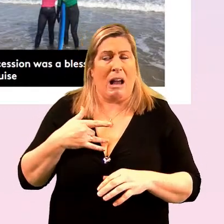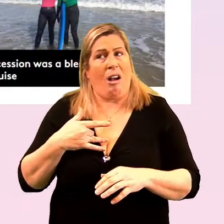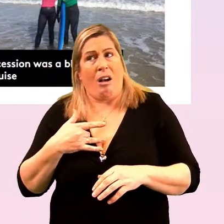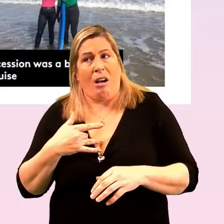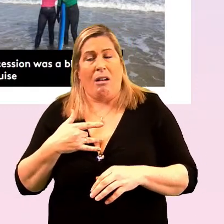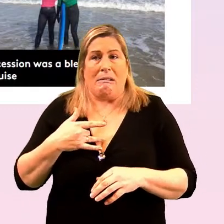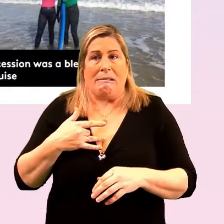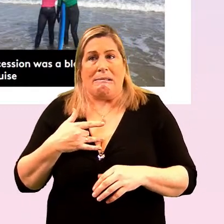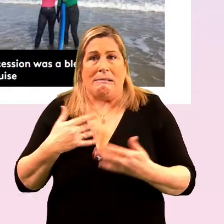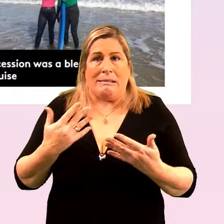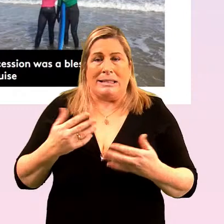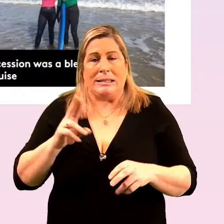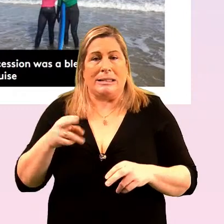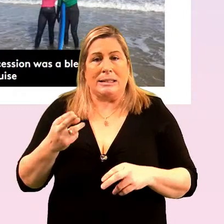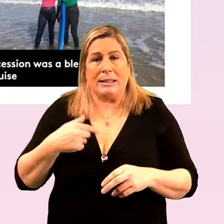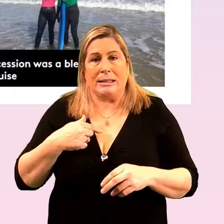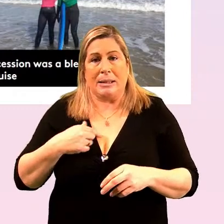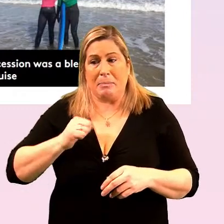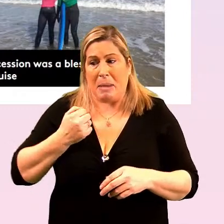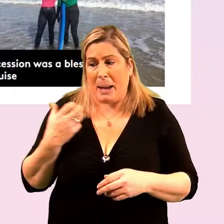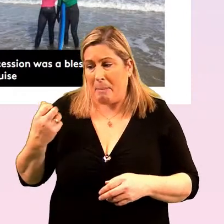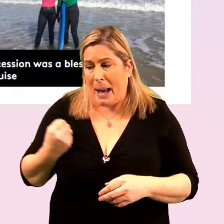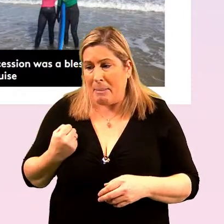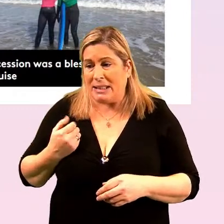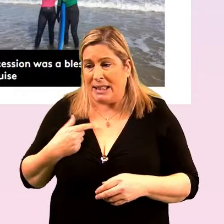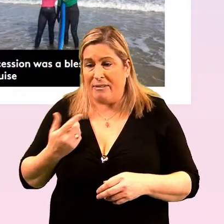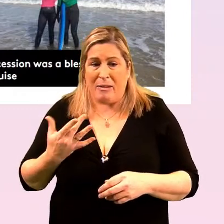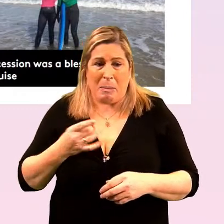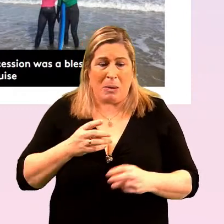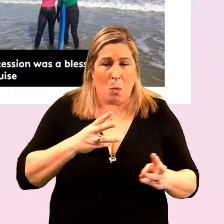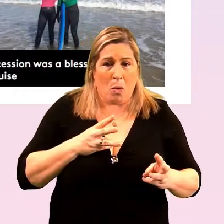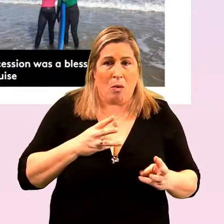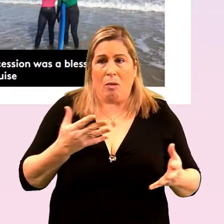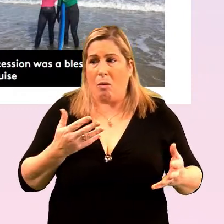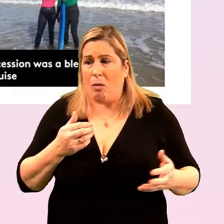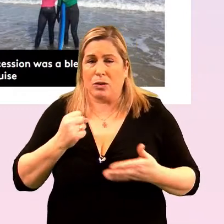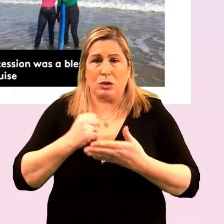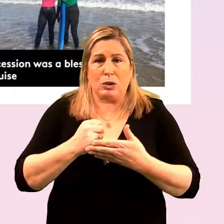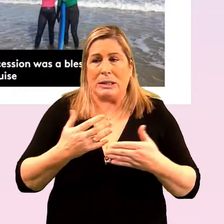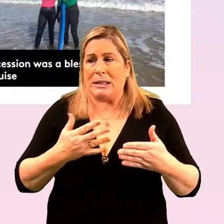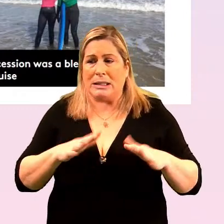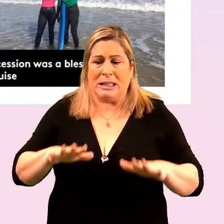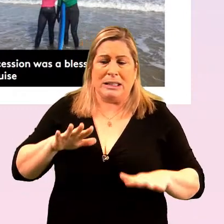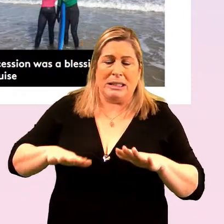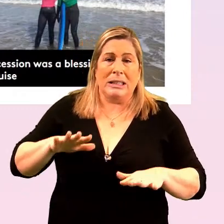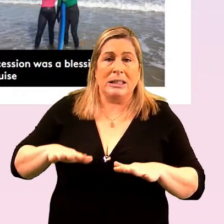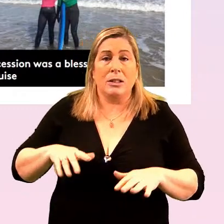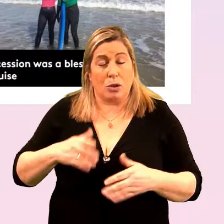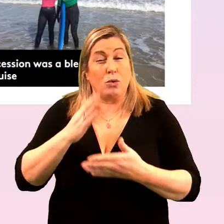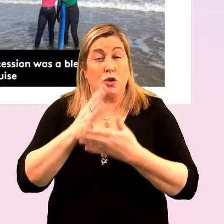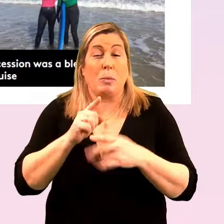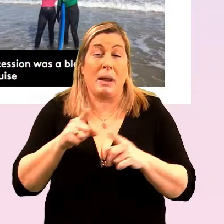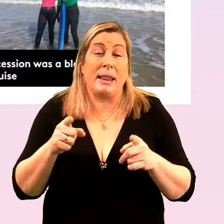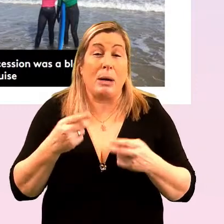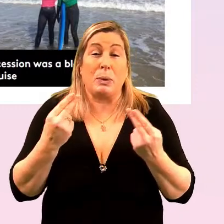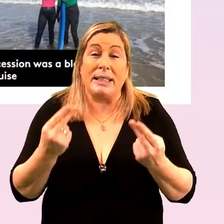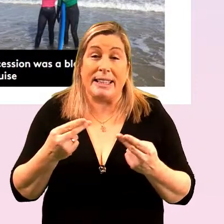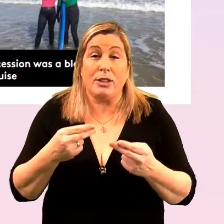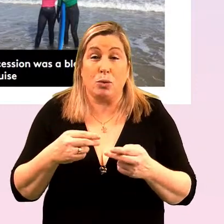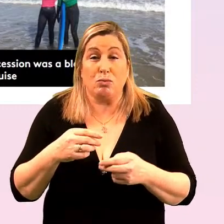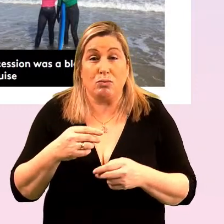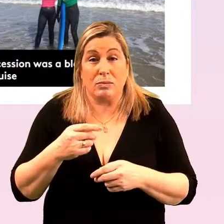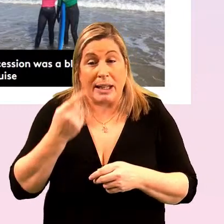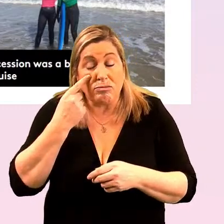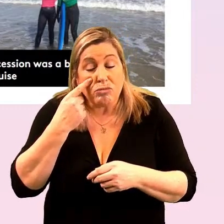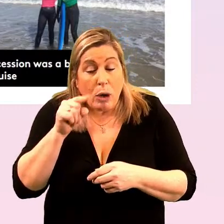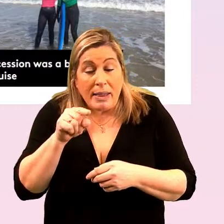on to whatever their welfare entitlement is. And there are some aspects of that probably we still need to work through. But I suppose the